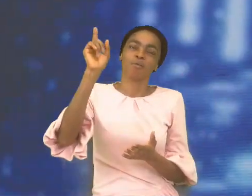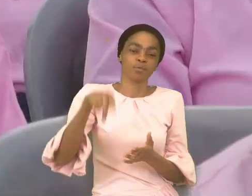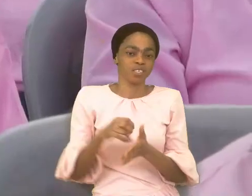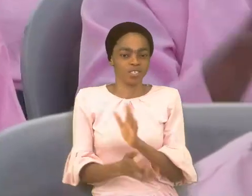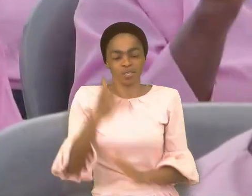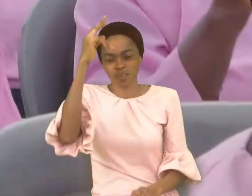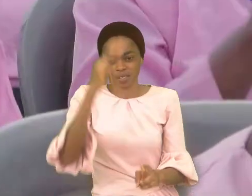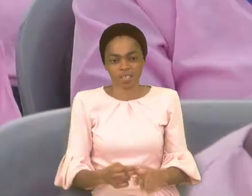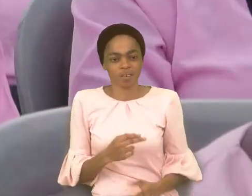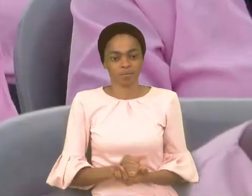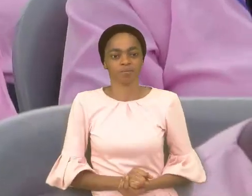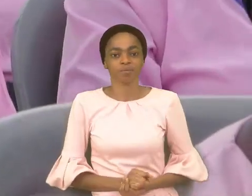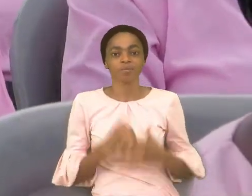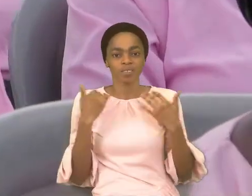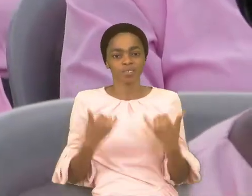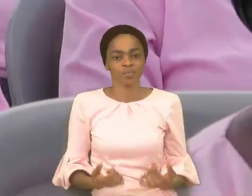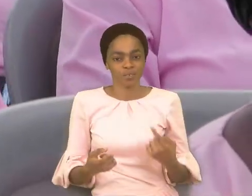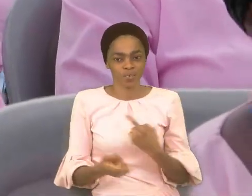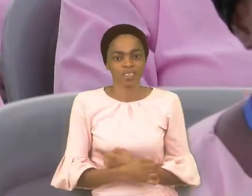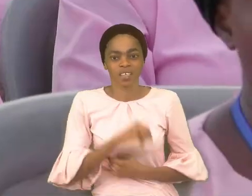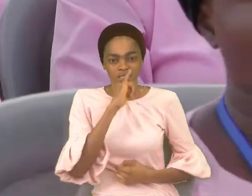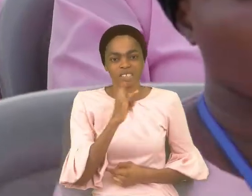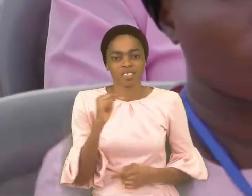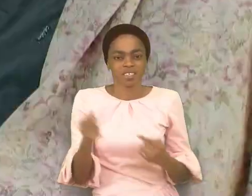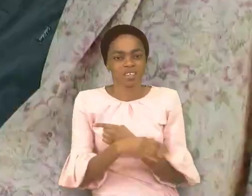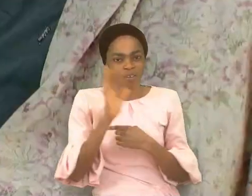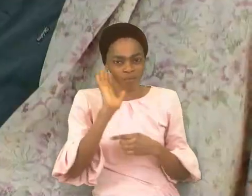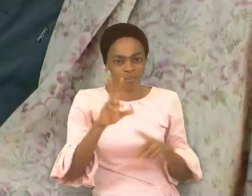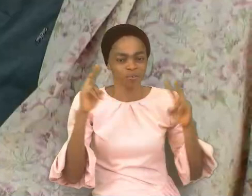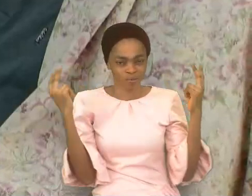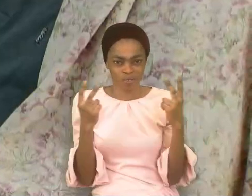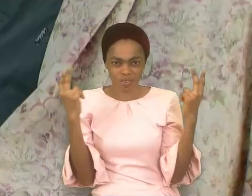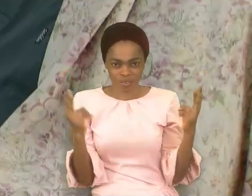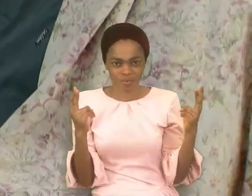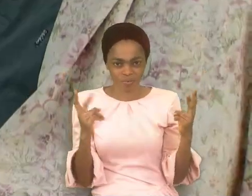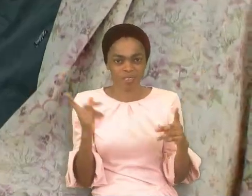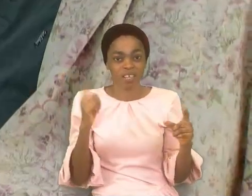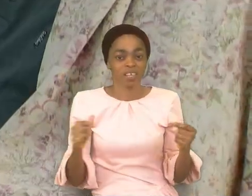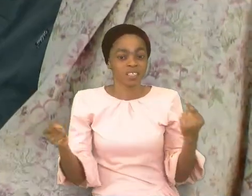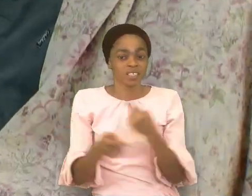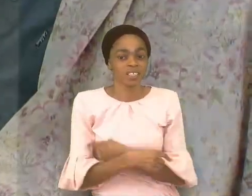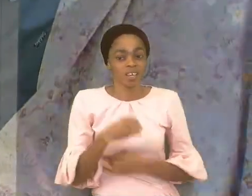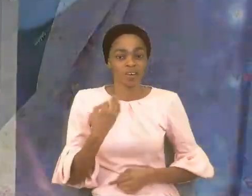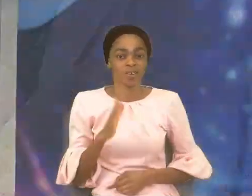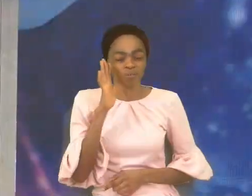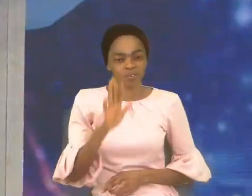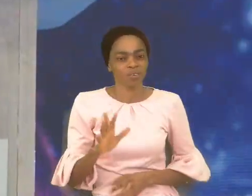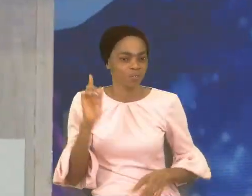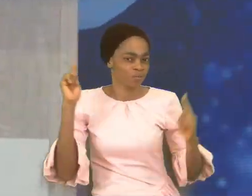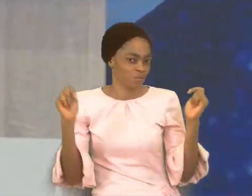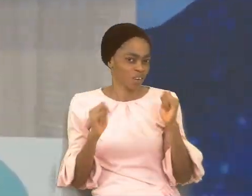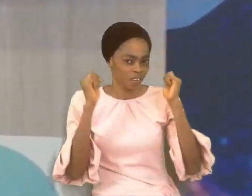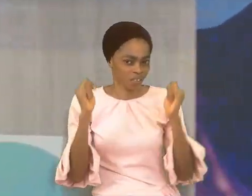victory. The day of your triumph and the day of power in your life,